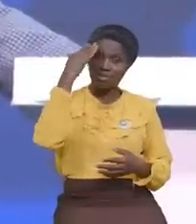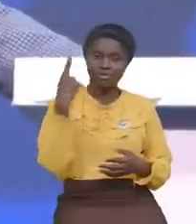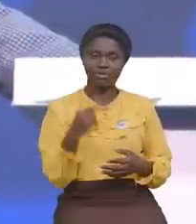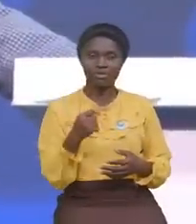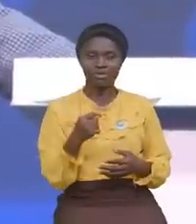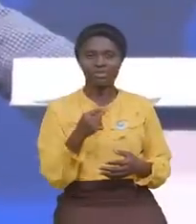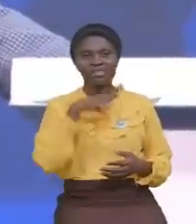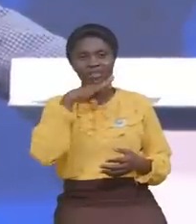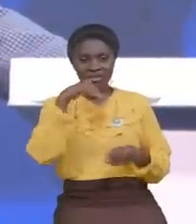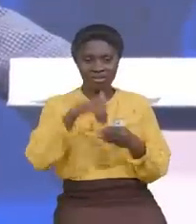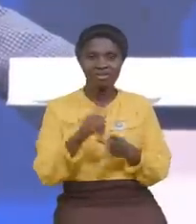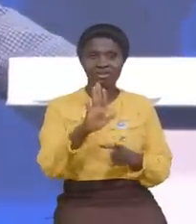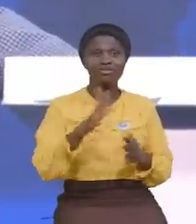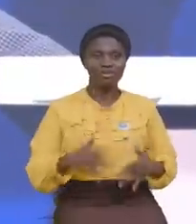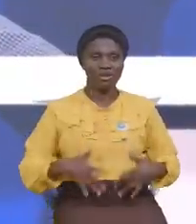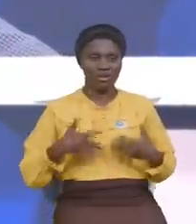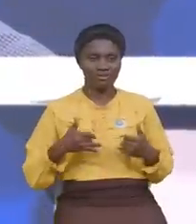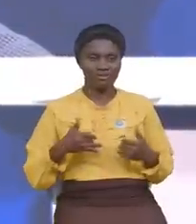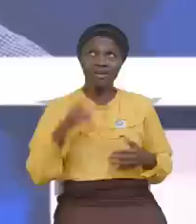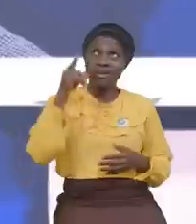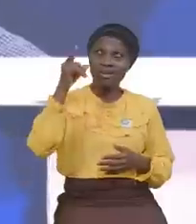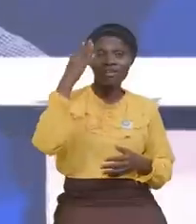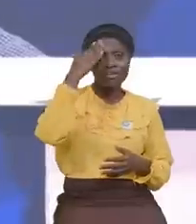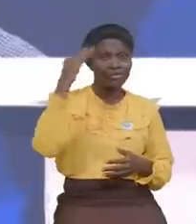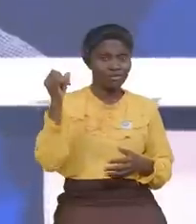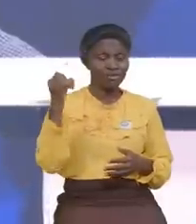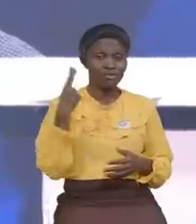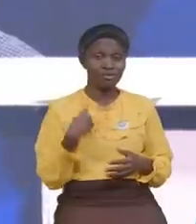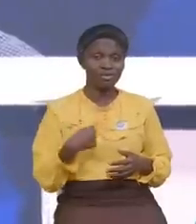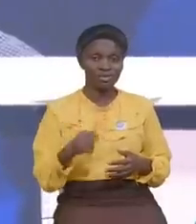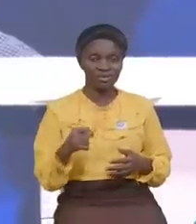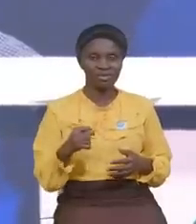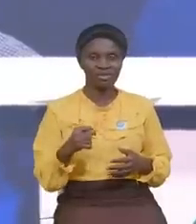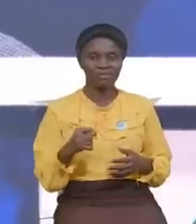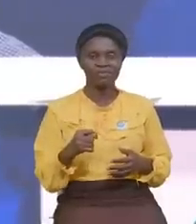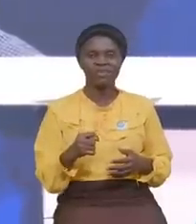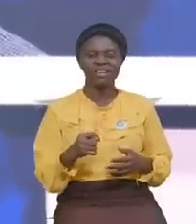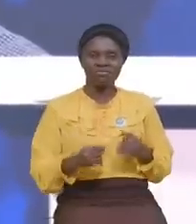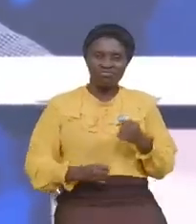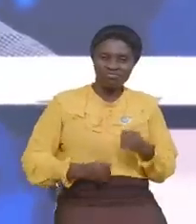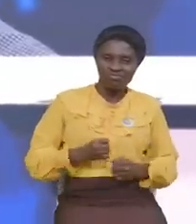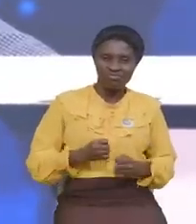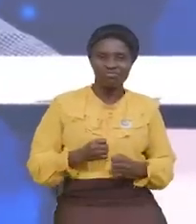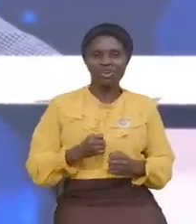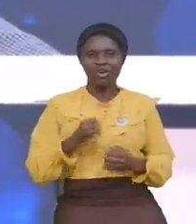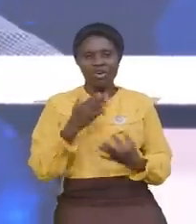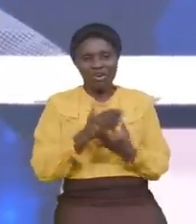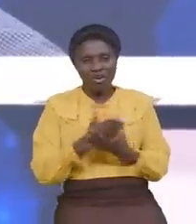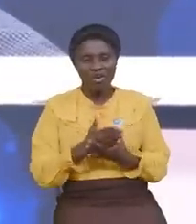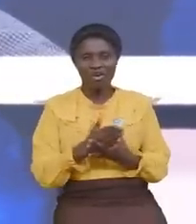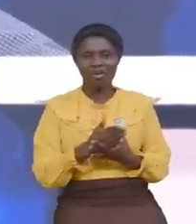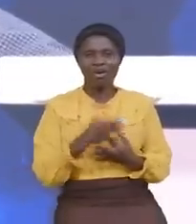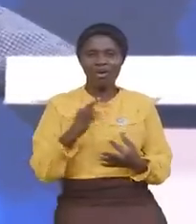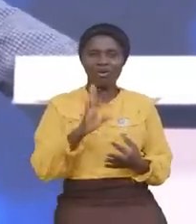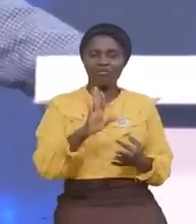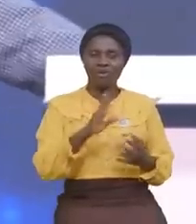life. He knows the palpitation of your heart. He